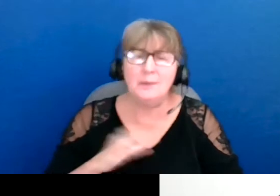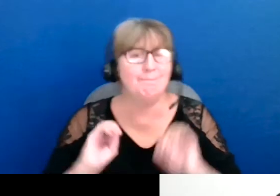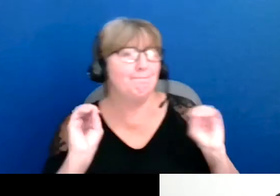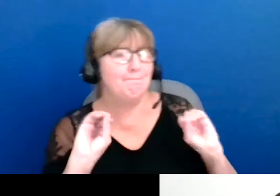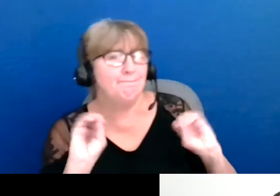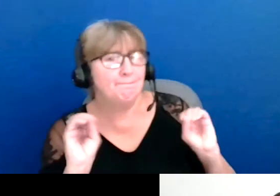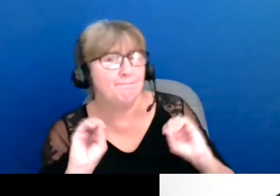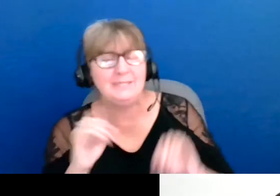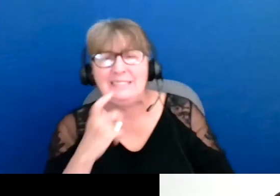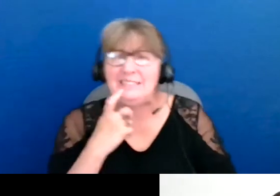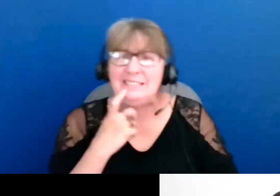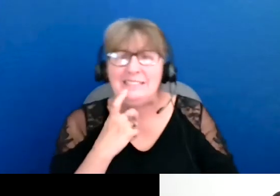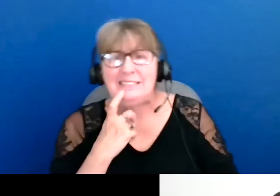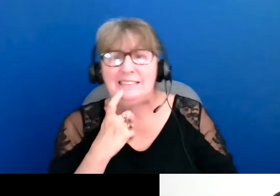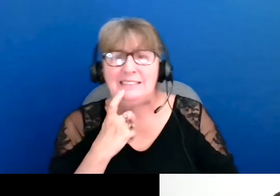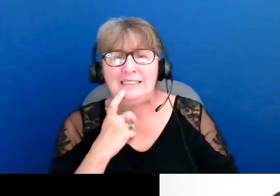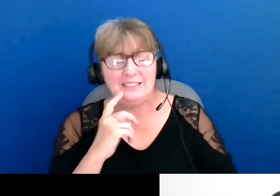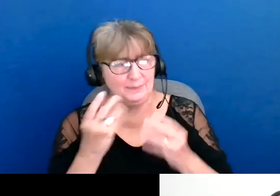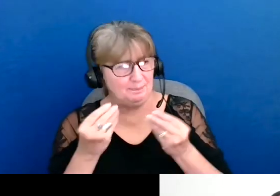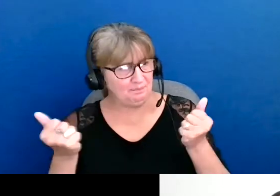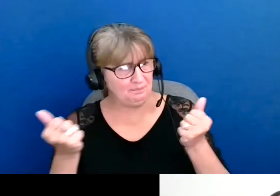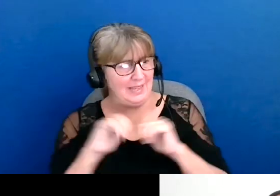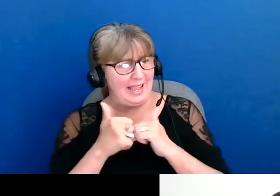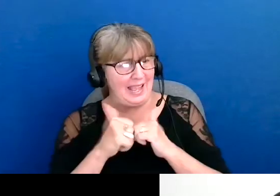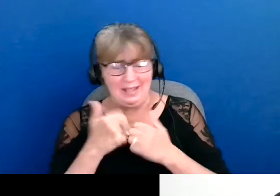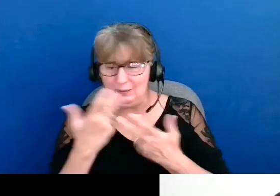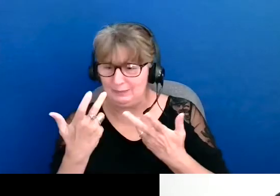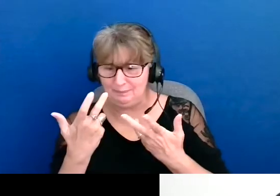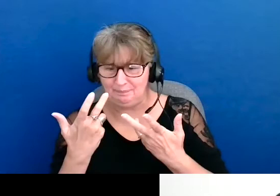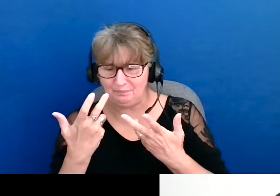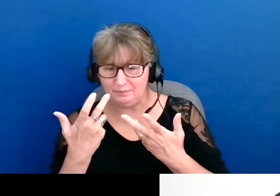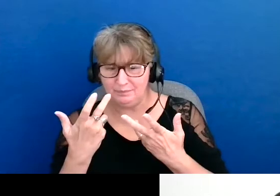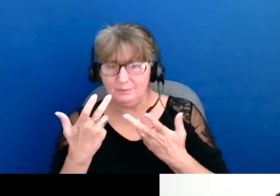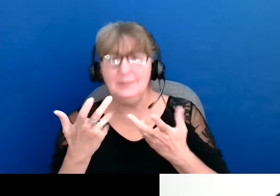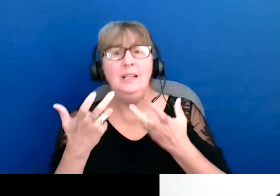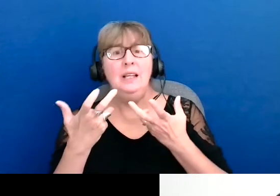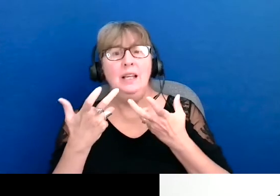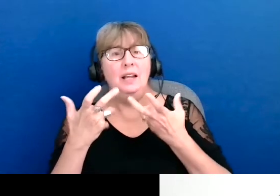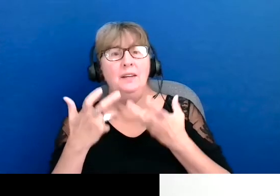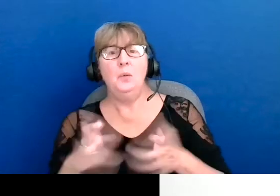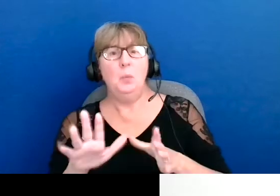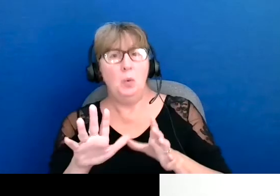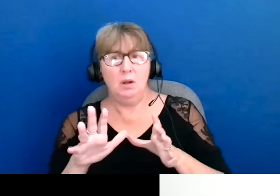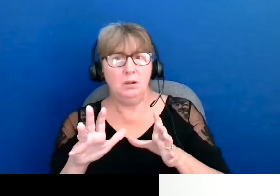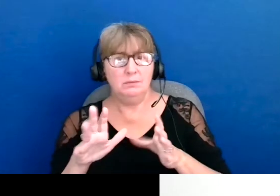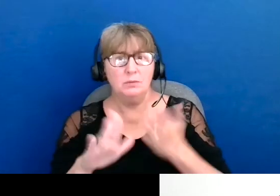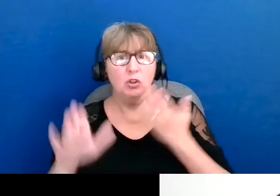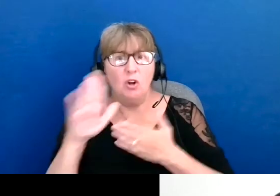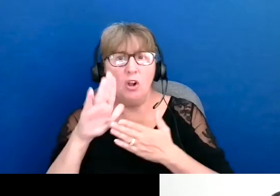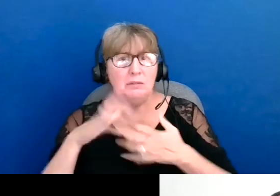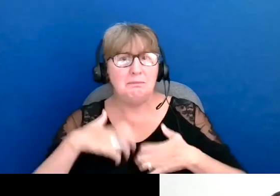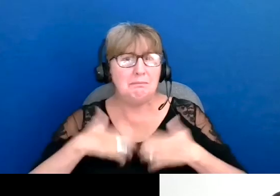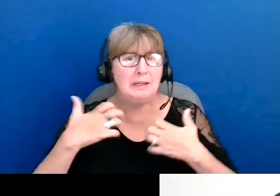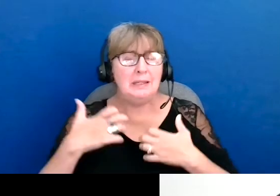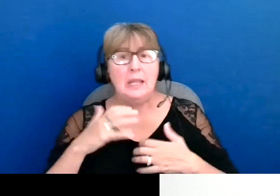tried to figure out solutions that I can do on my own without getting assistance from the college, like asking people to read the